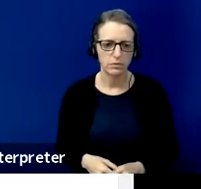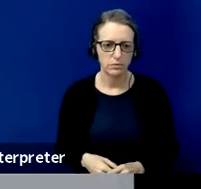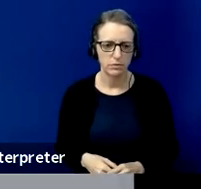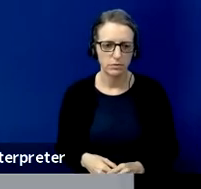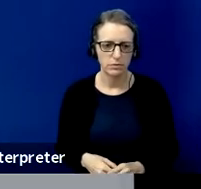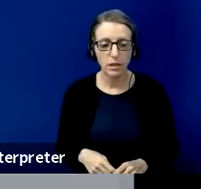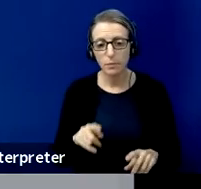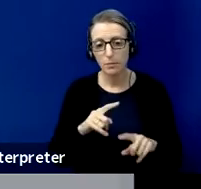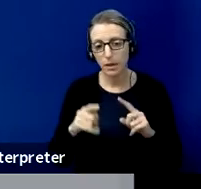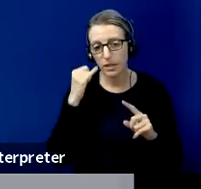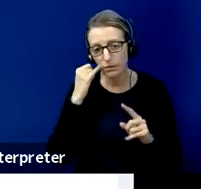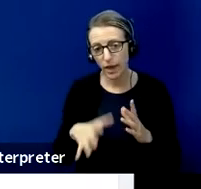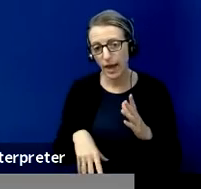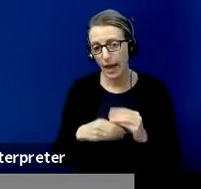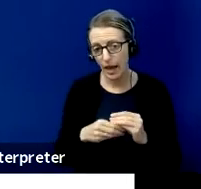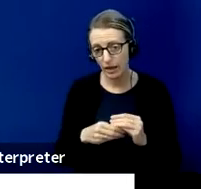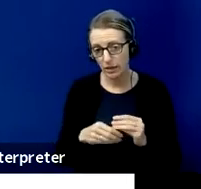But if they add a response,